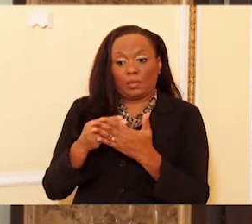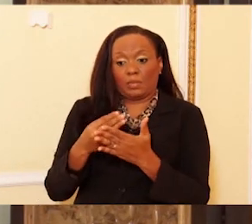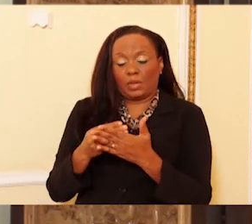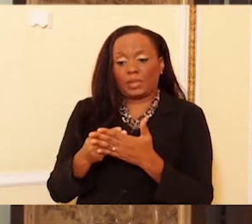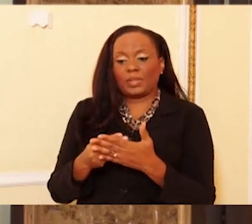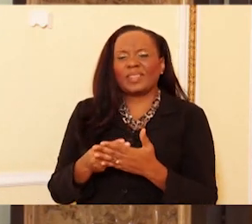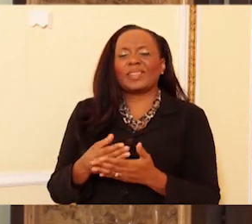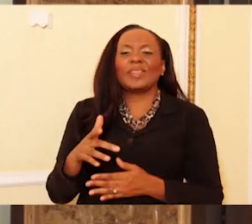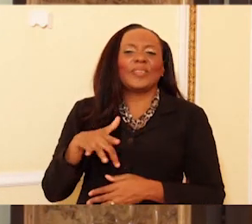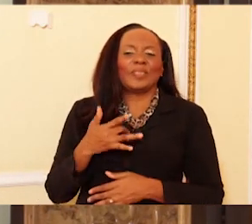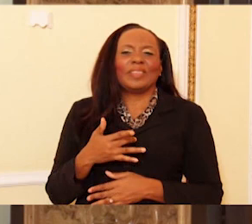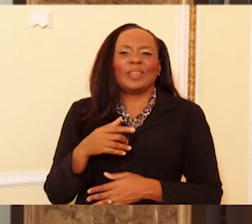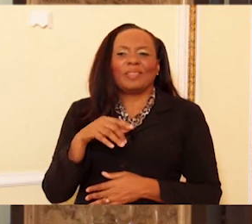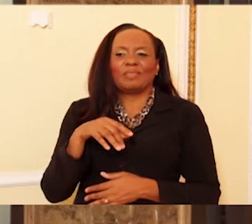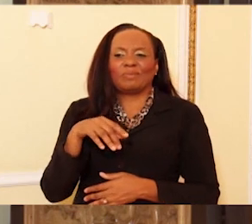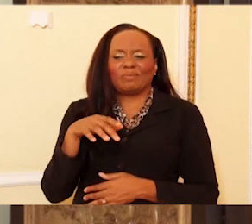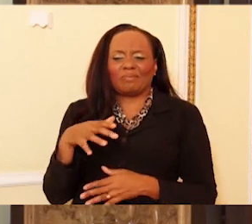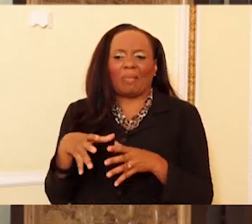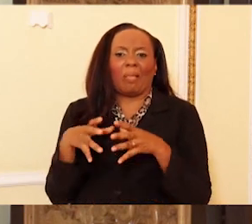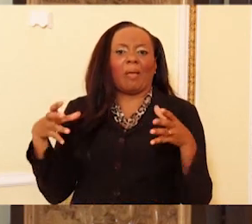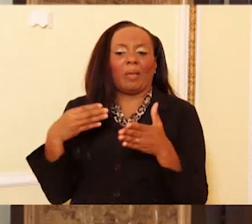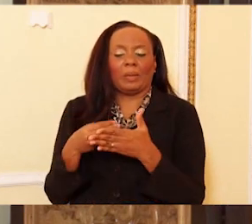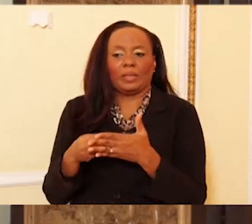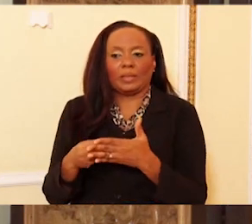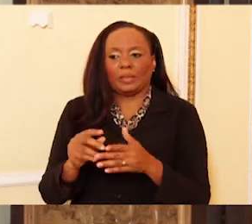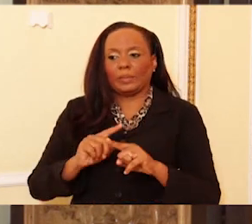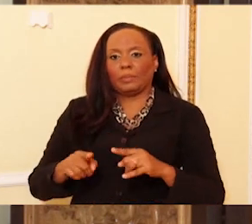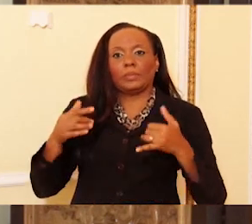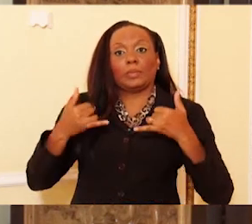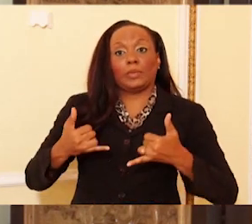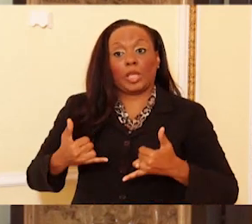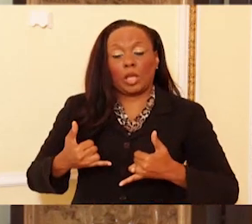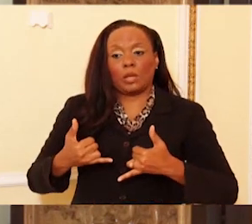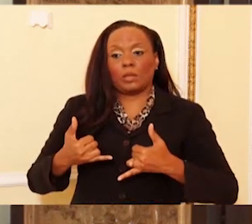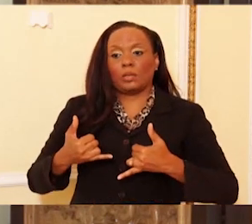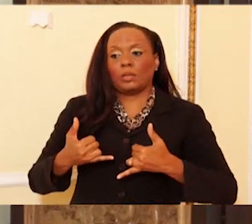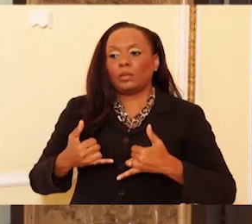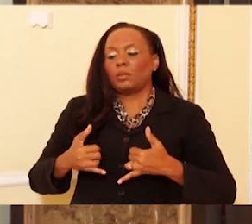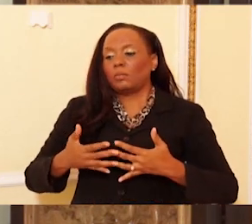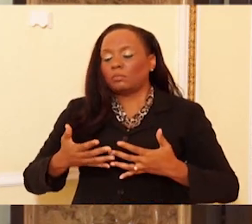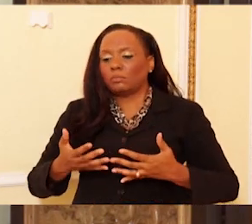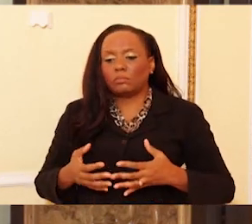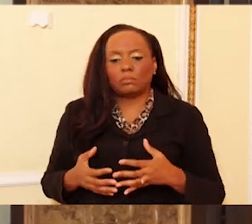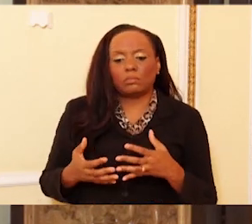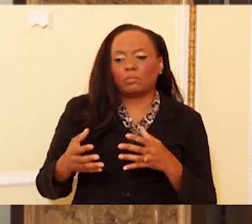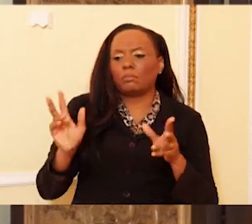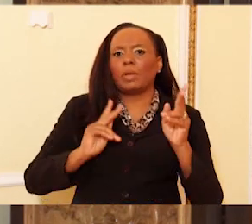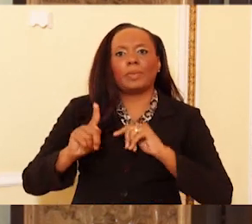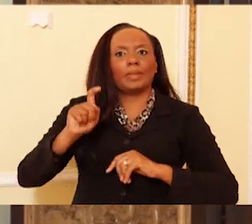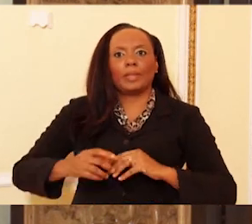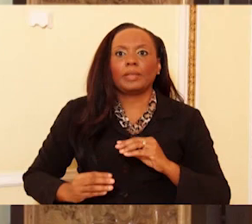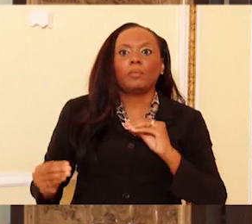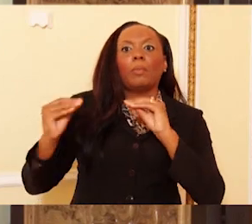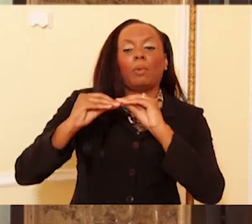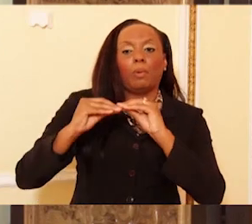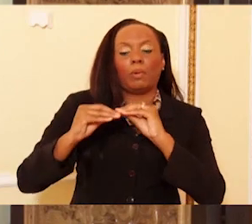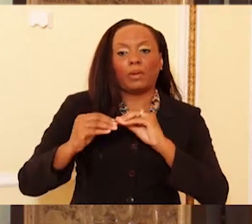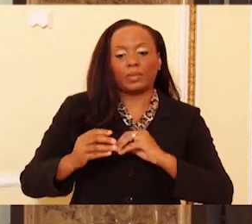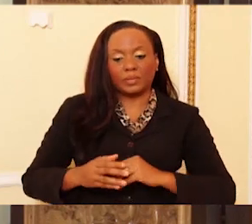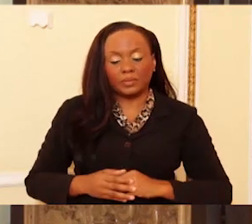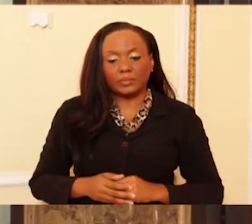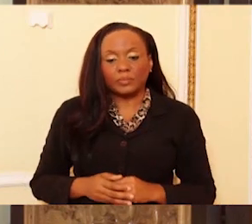seems a lot, believe me, in the current situation will not go far. Even with the